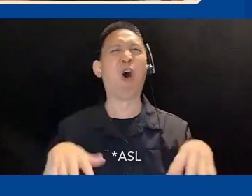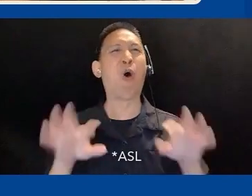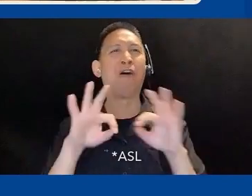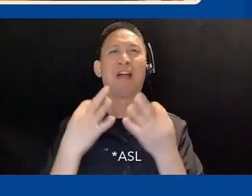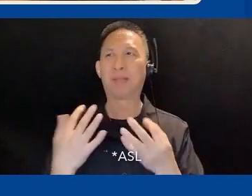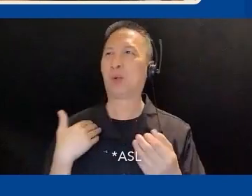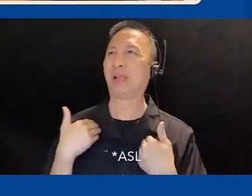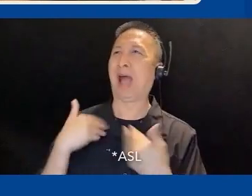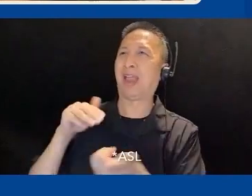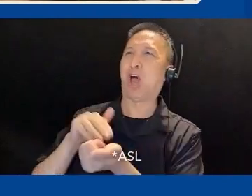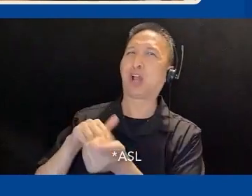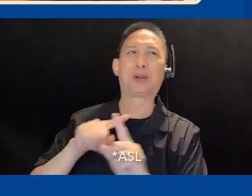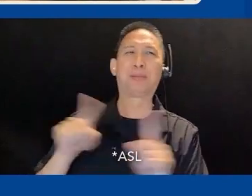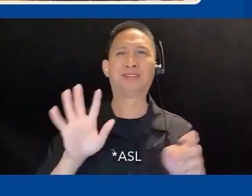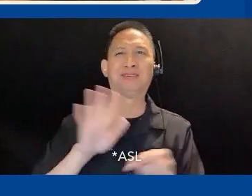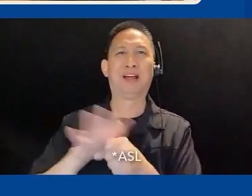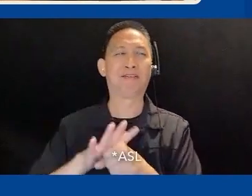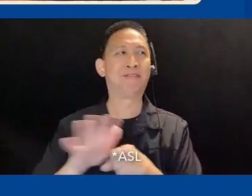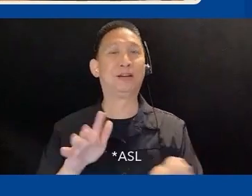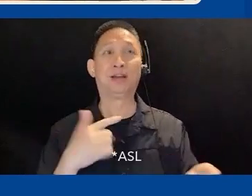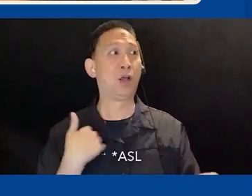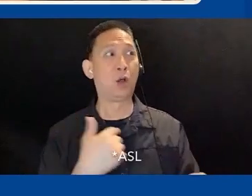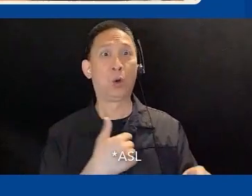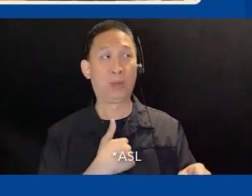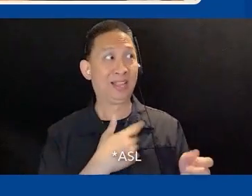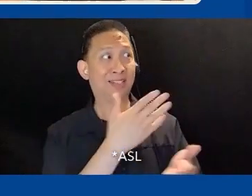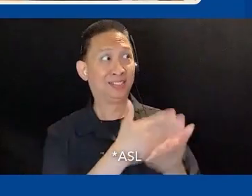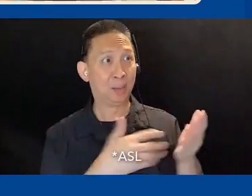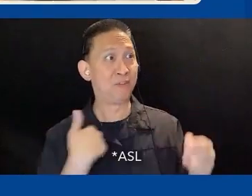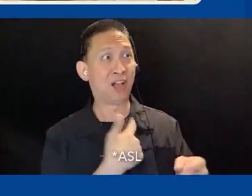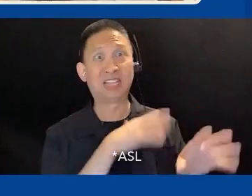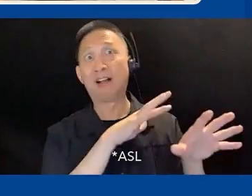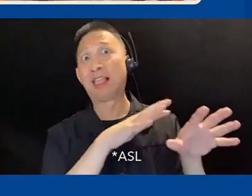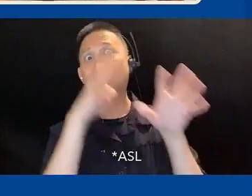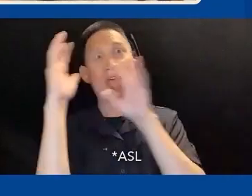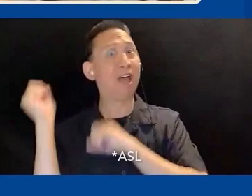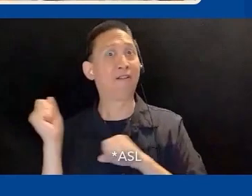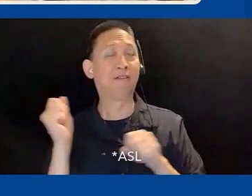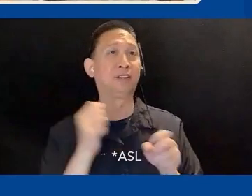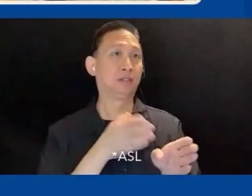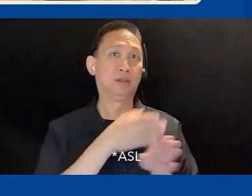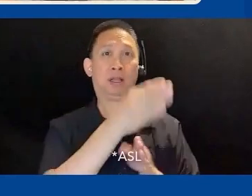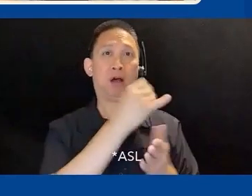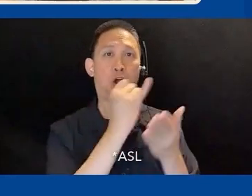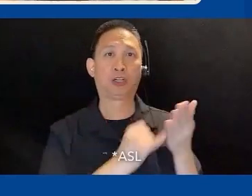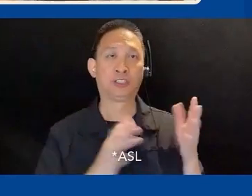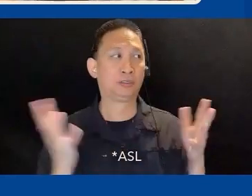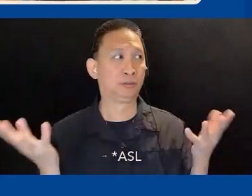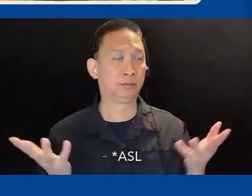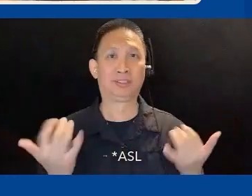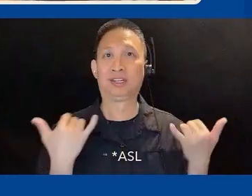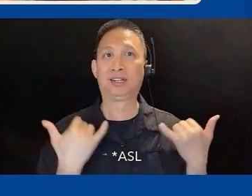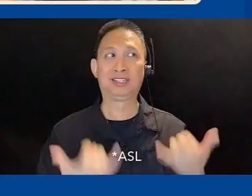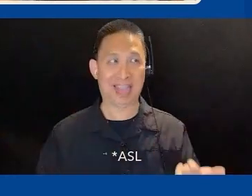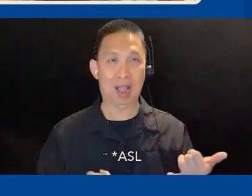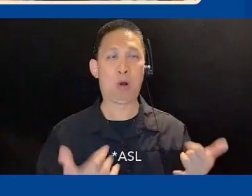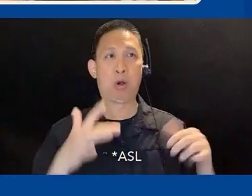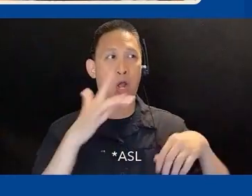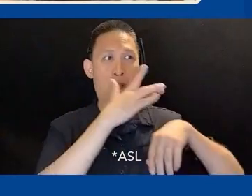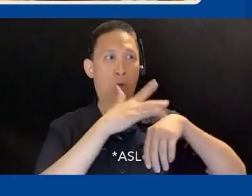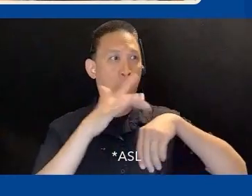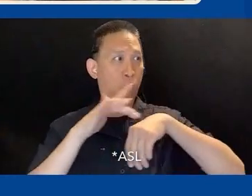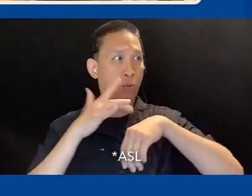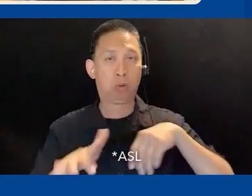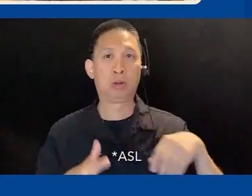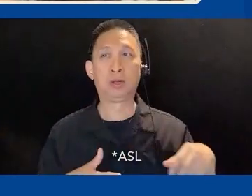media. Like, we've completely left this field. And because we've left it, people, you know, there's holes, there's cracks, and people can just go in it and fill it. Because that's what's